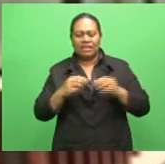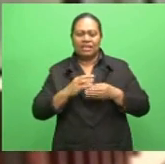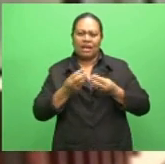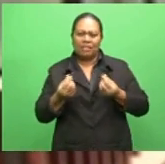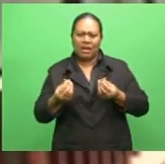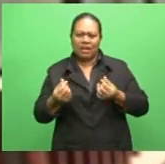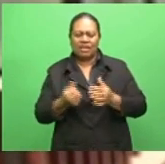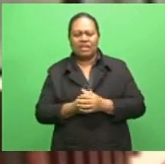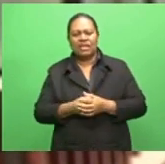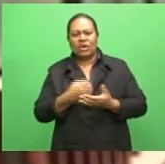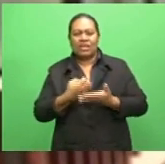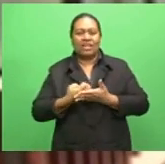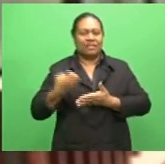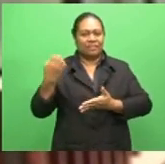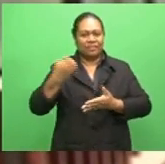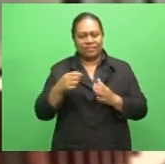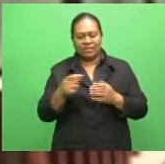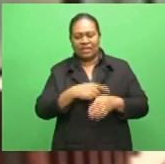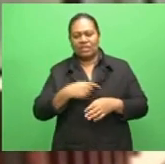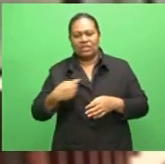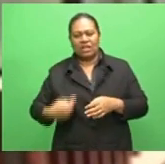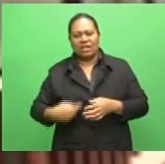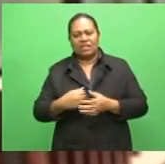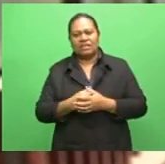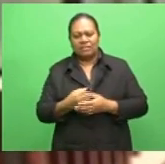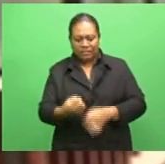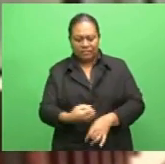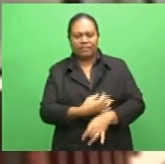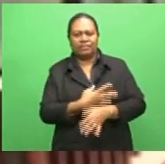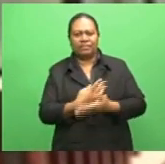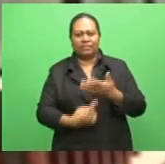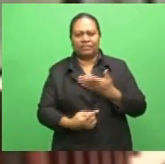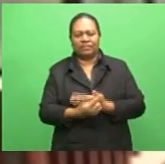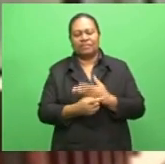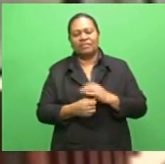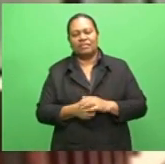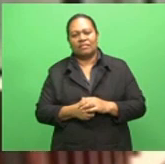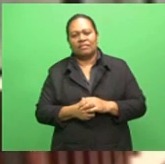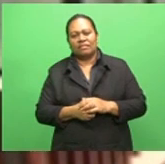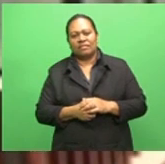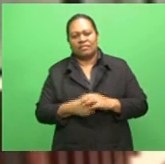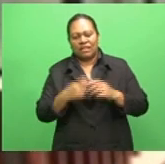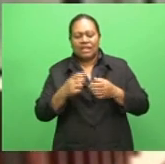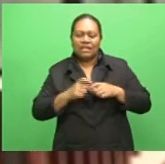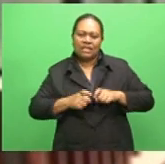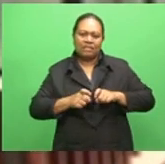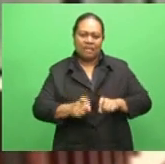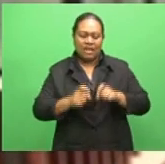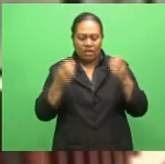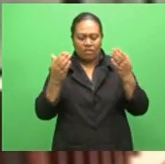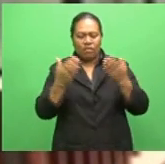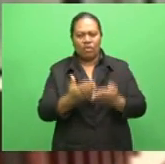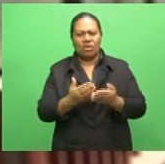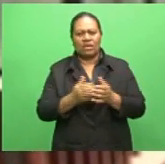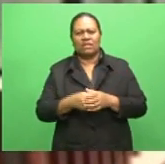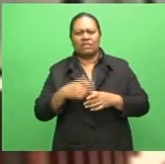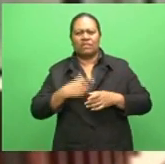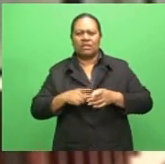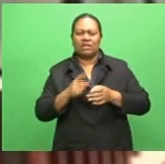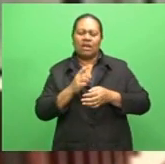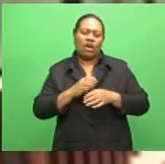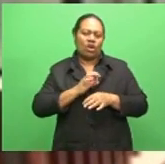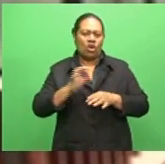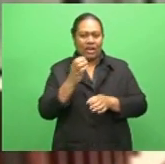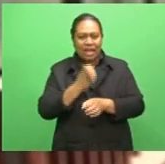action, with economic data from China also of influence. The US stimulus package remained in focus ahead of the current